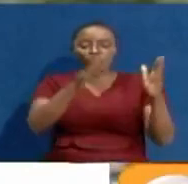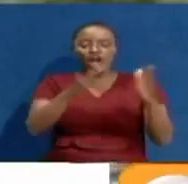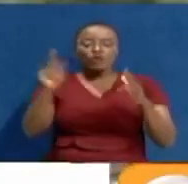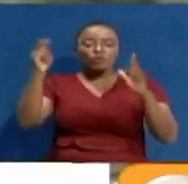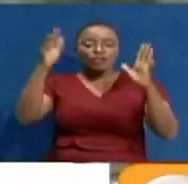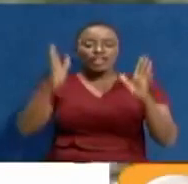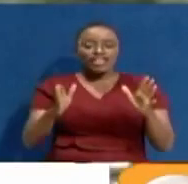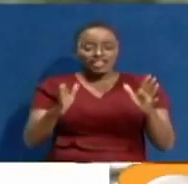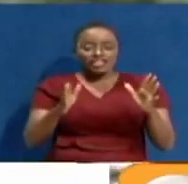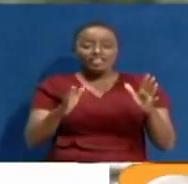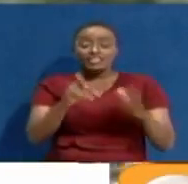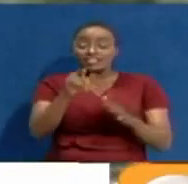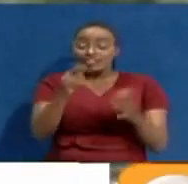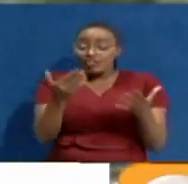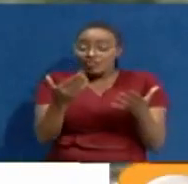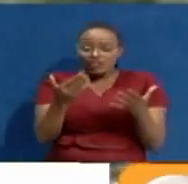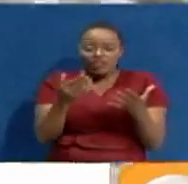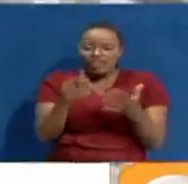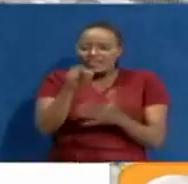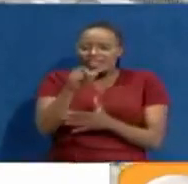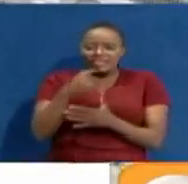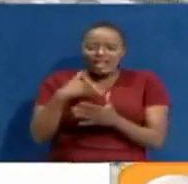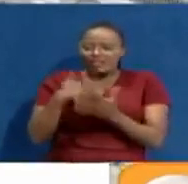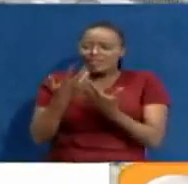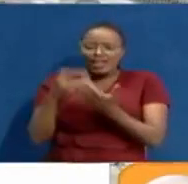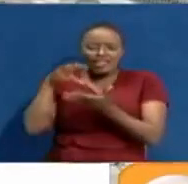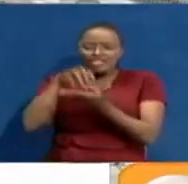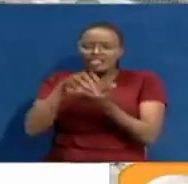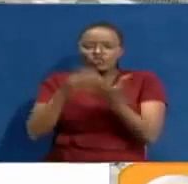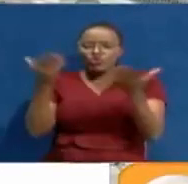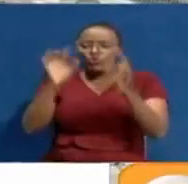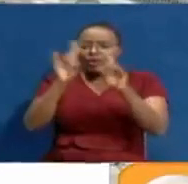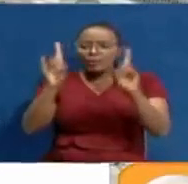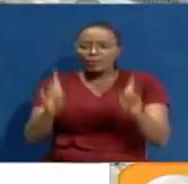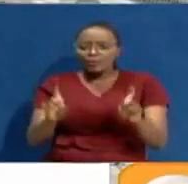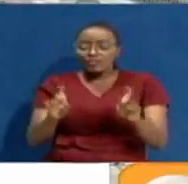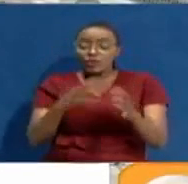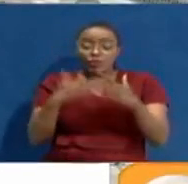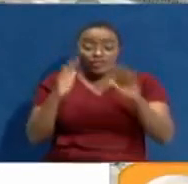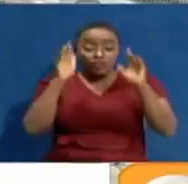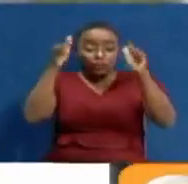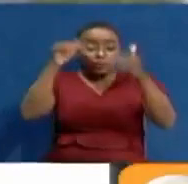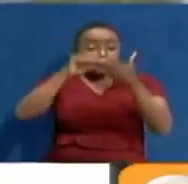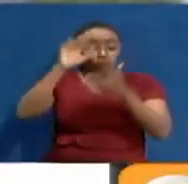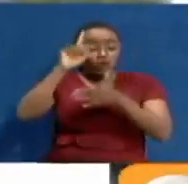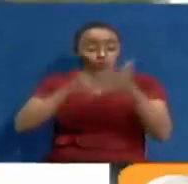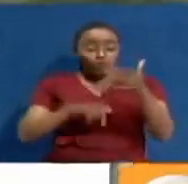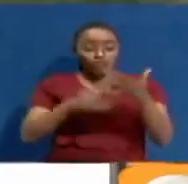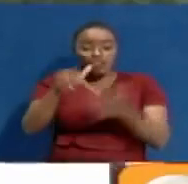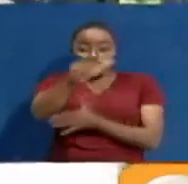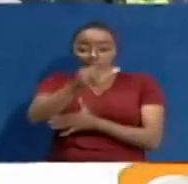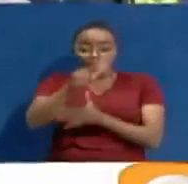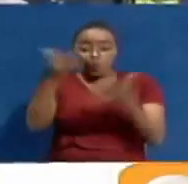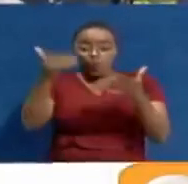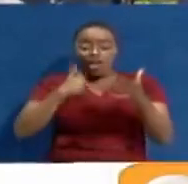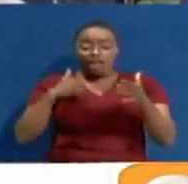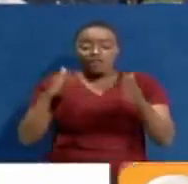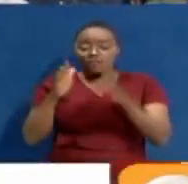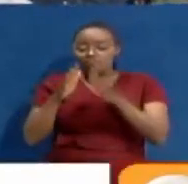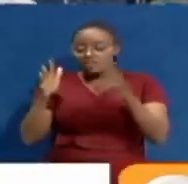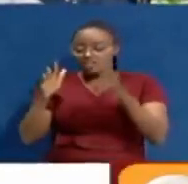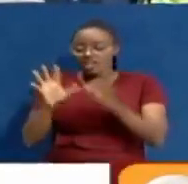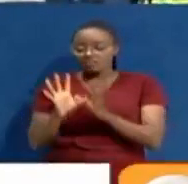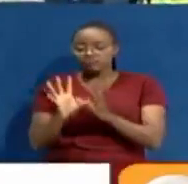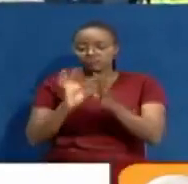Mwananchi. And where will the key BRT stations be, Waziri? What we're looking at is the locations where there are major